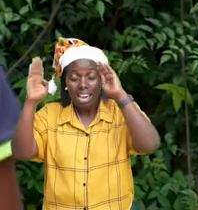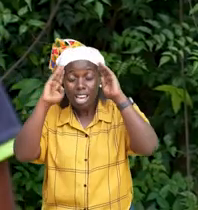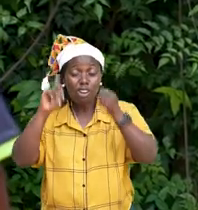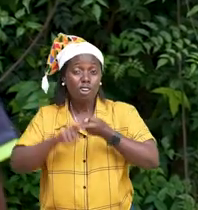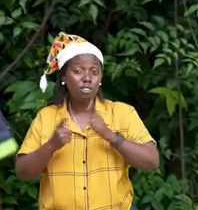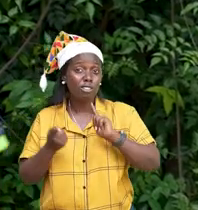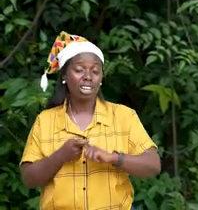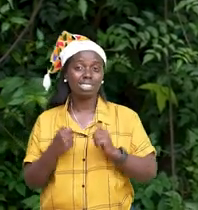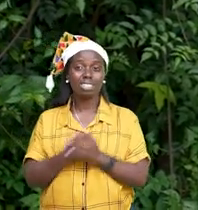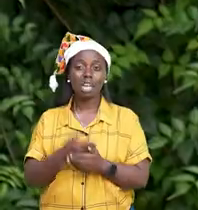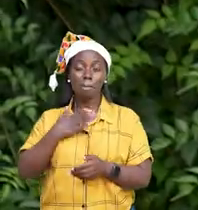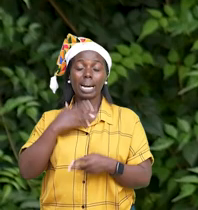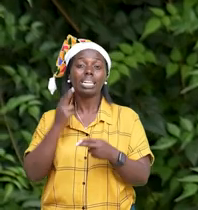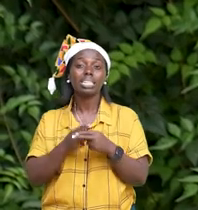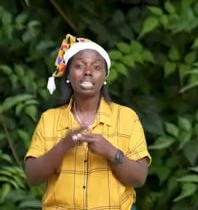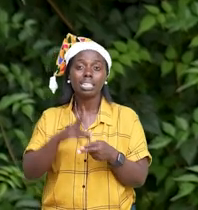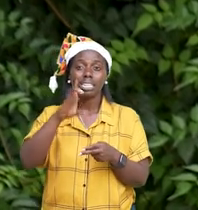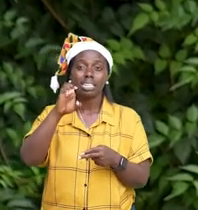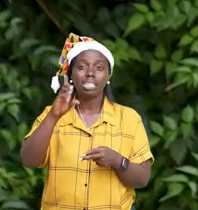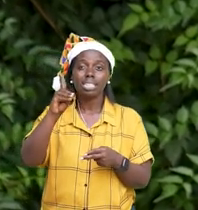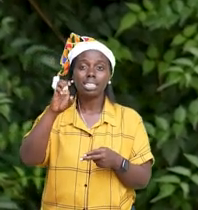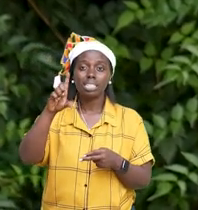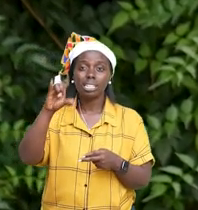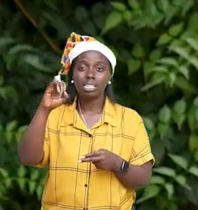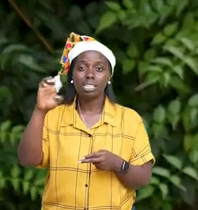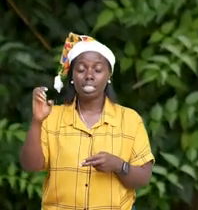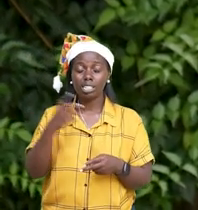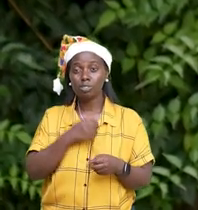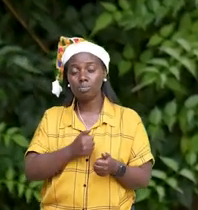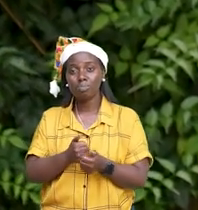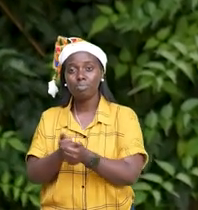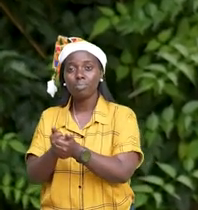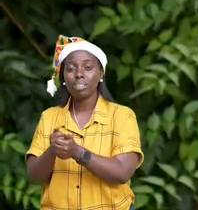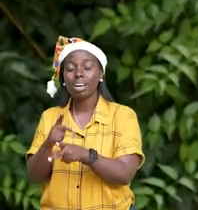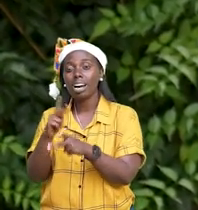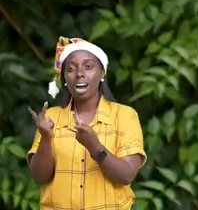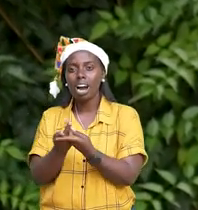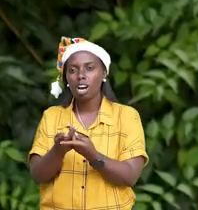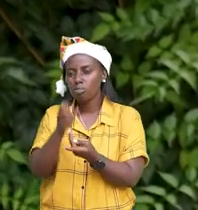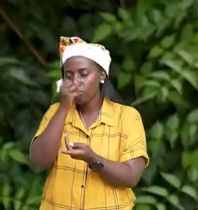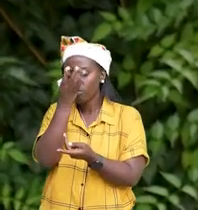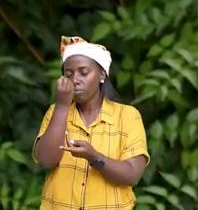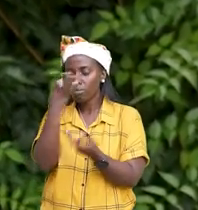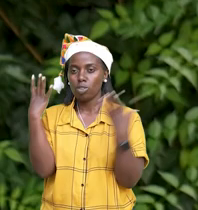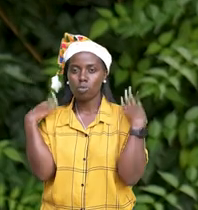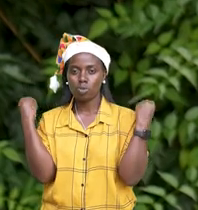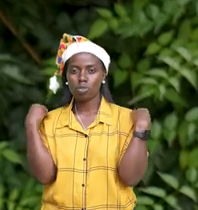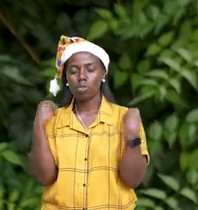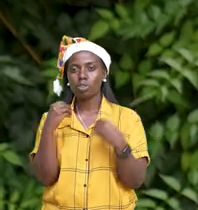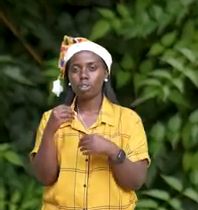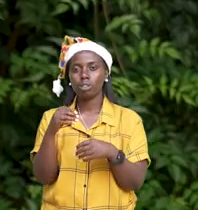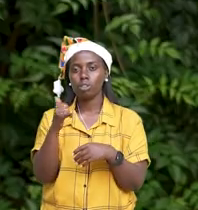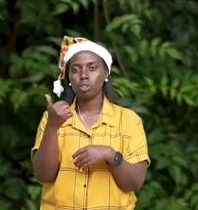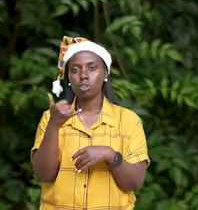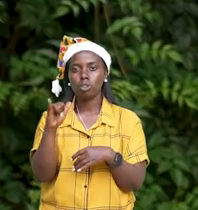Hello friends, my name is Delis and I'm going to take you through a magical and charming moment, which is